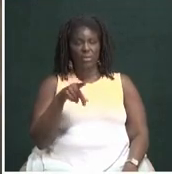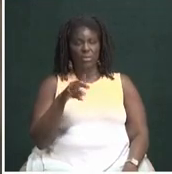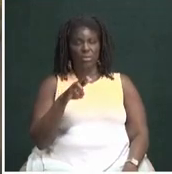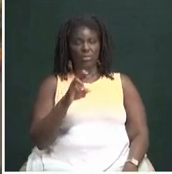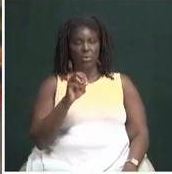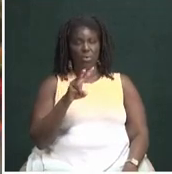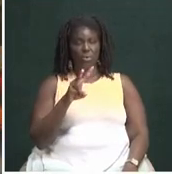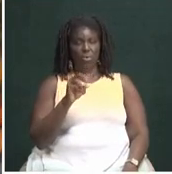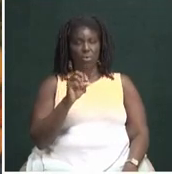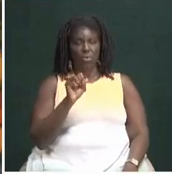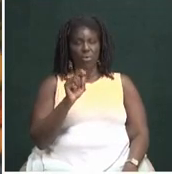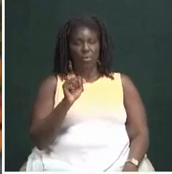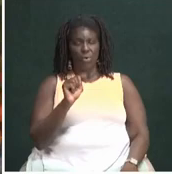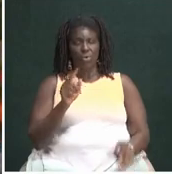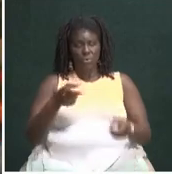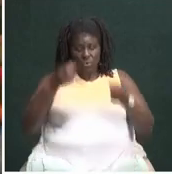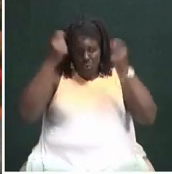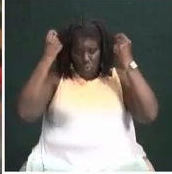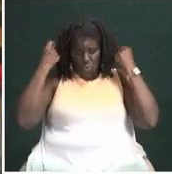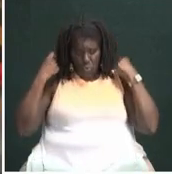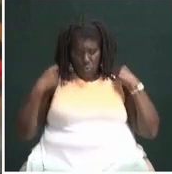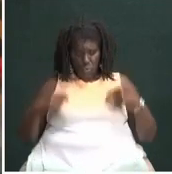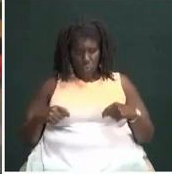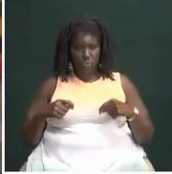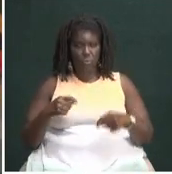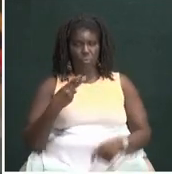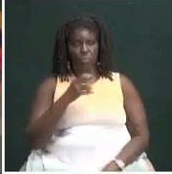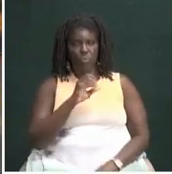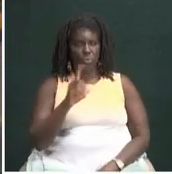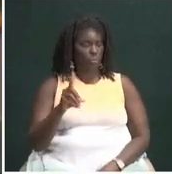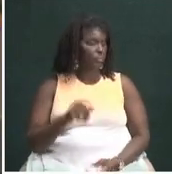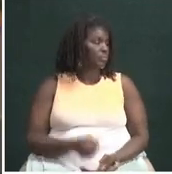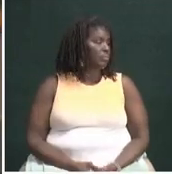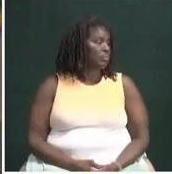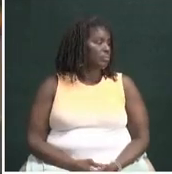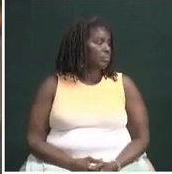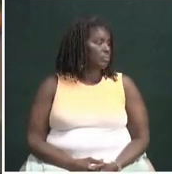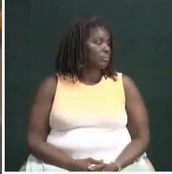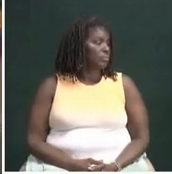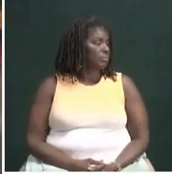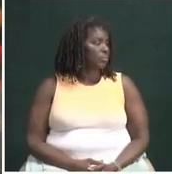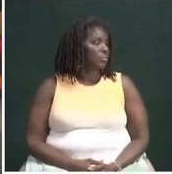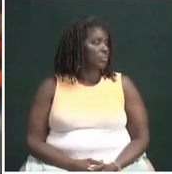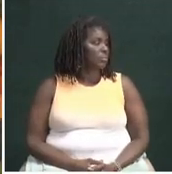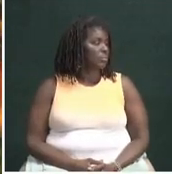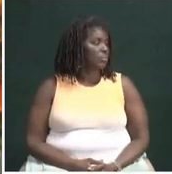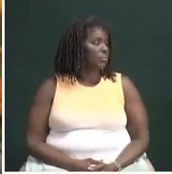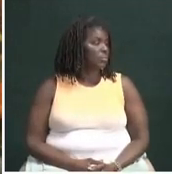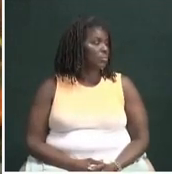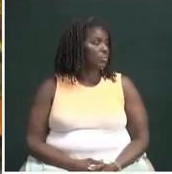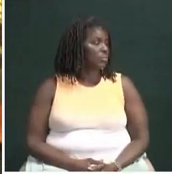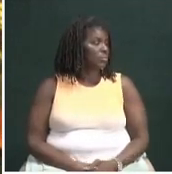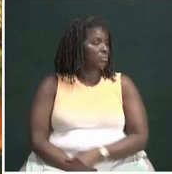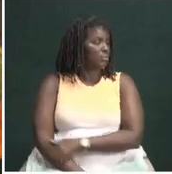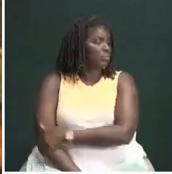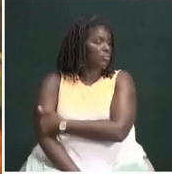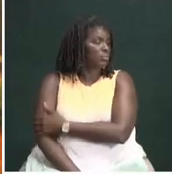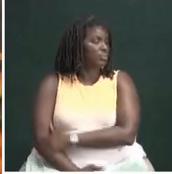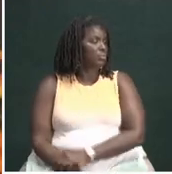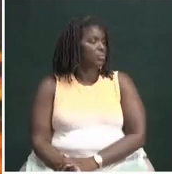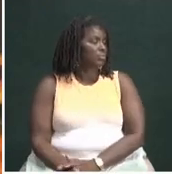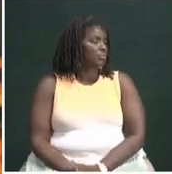hood you while I read your honorary degree. Okay, so I just need that honorary